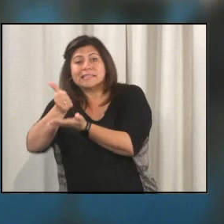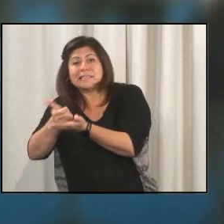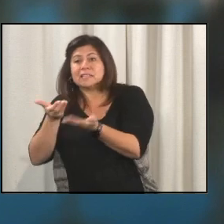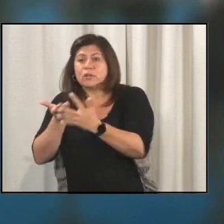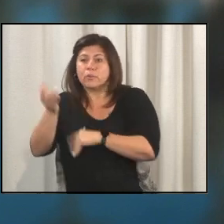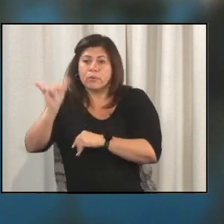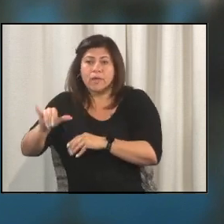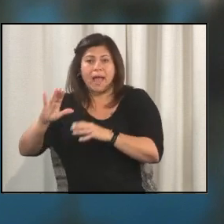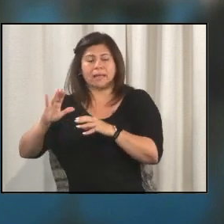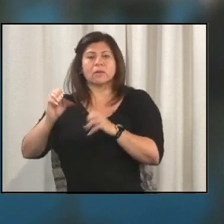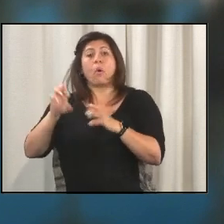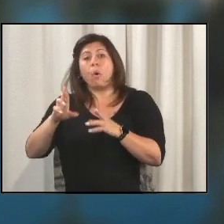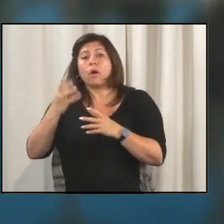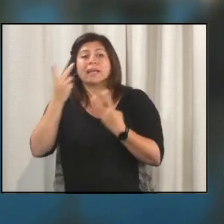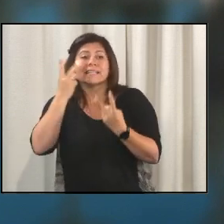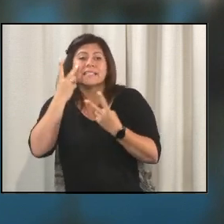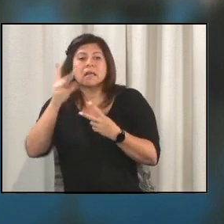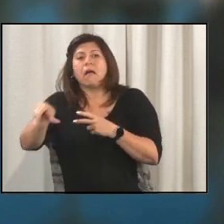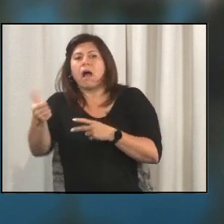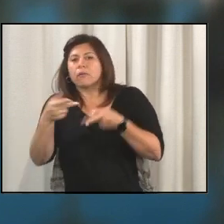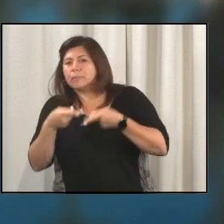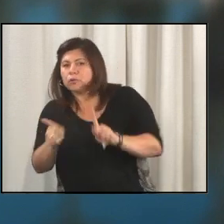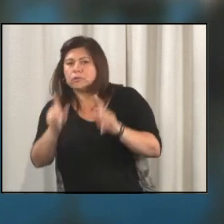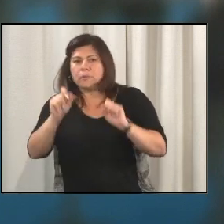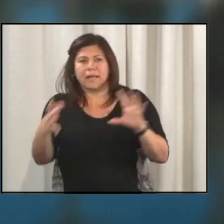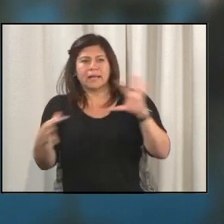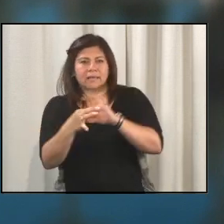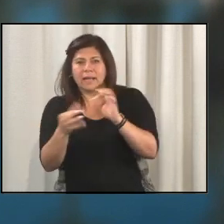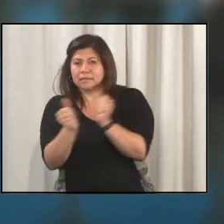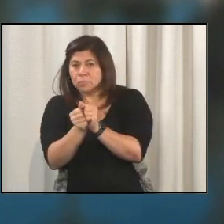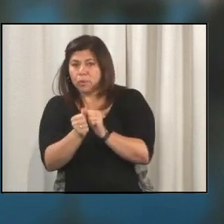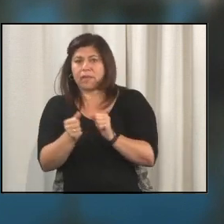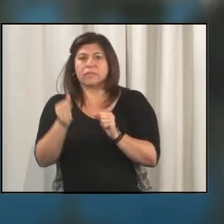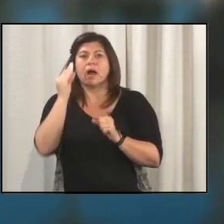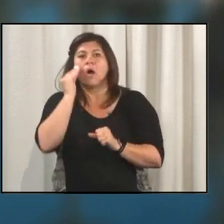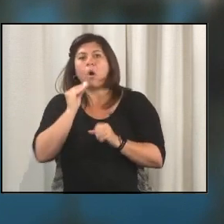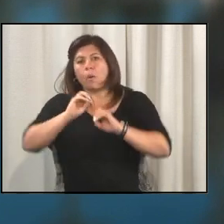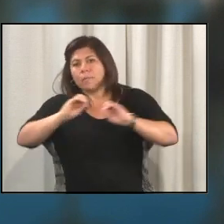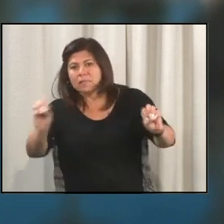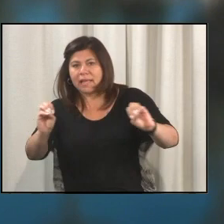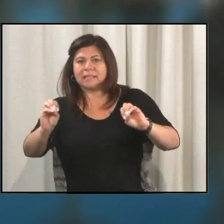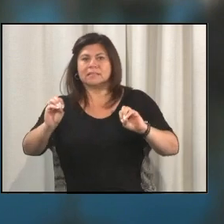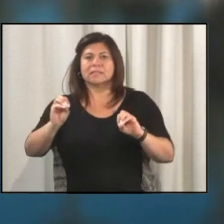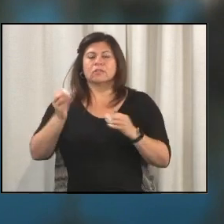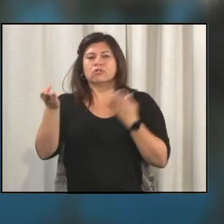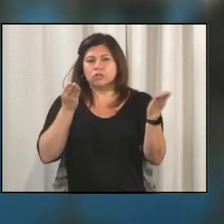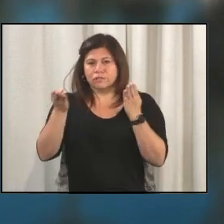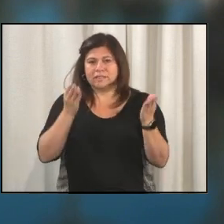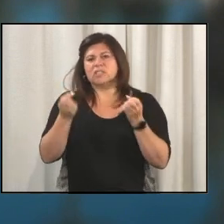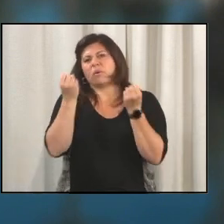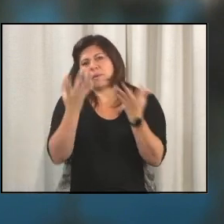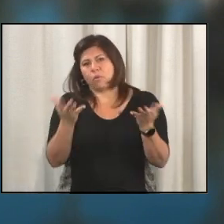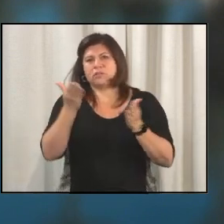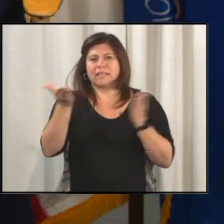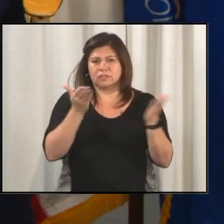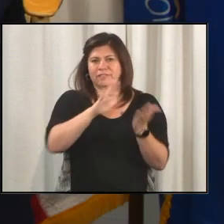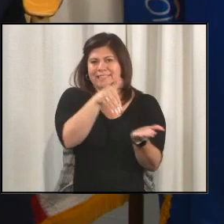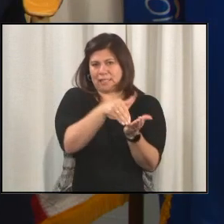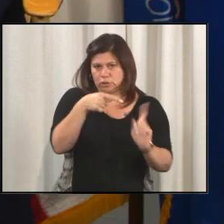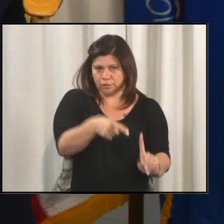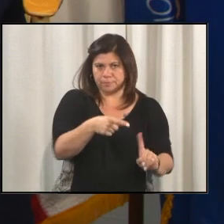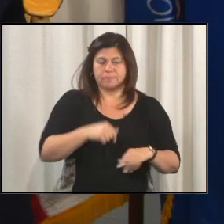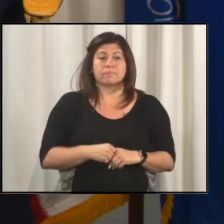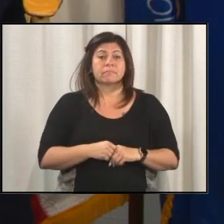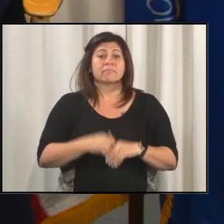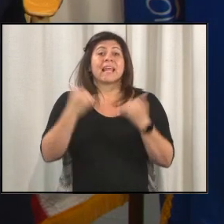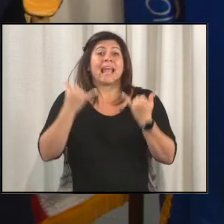that we will connect them to with our Homeless Services Bureau, which is our multi-service center. Now